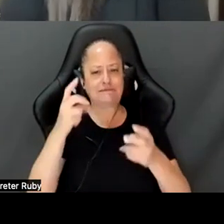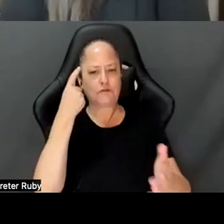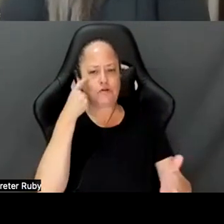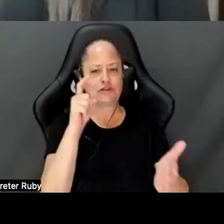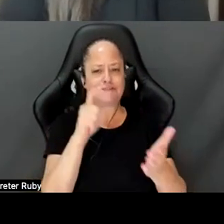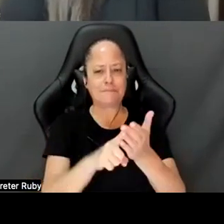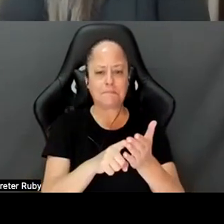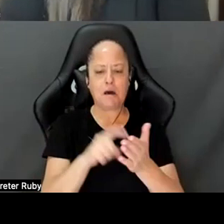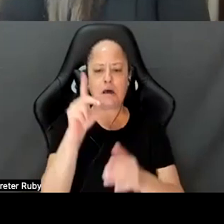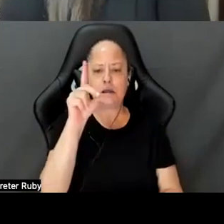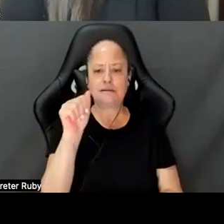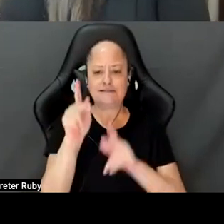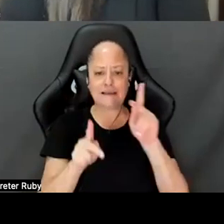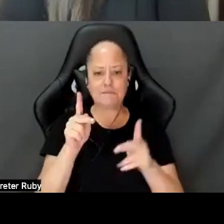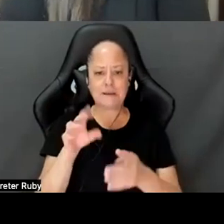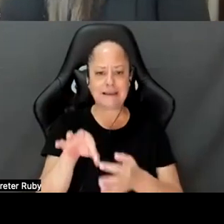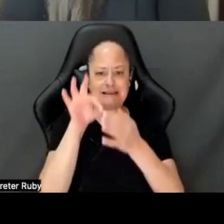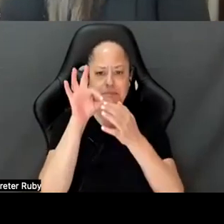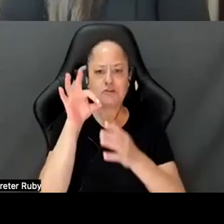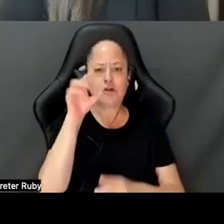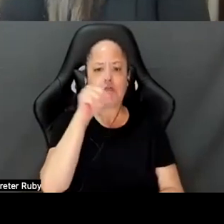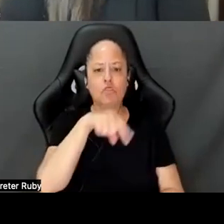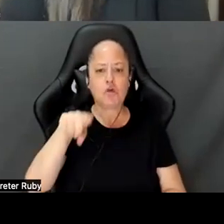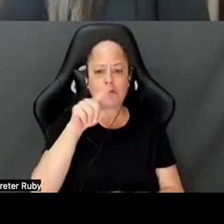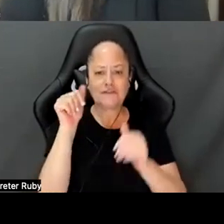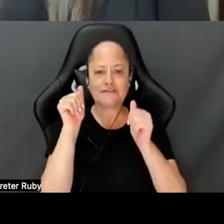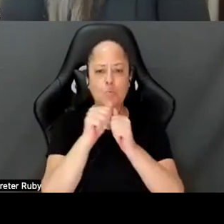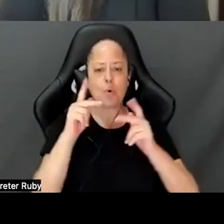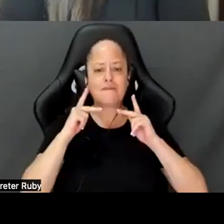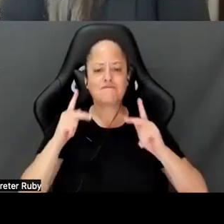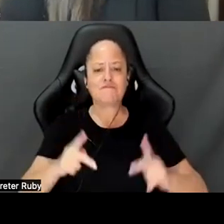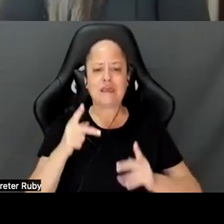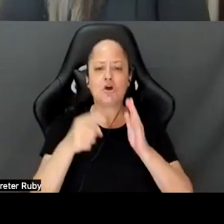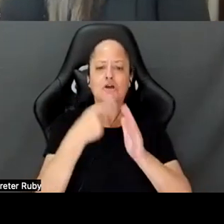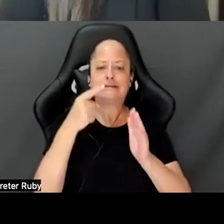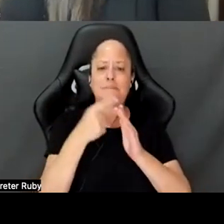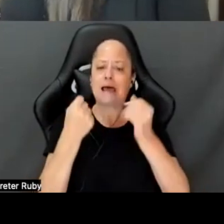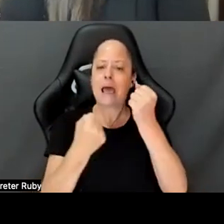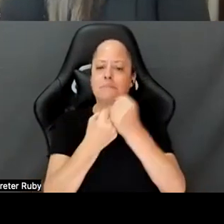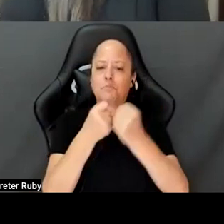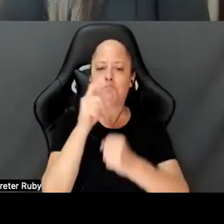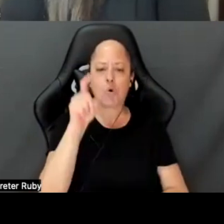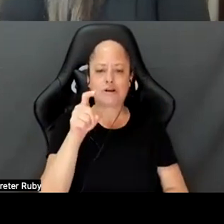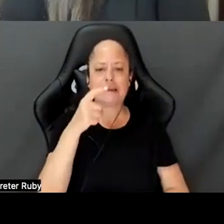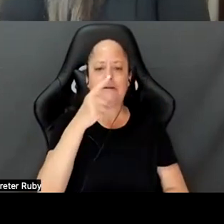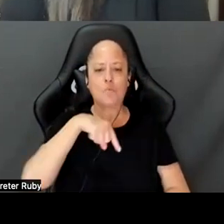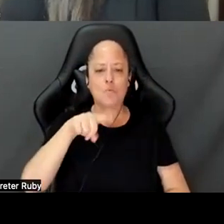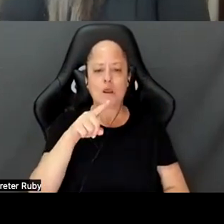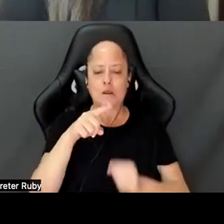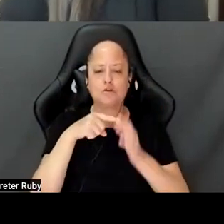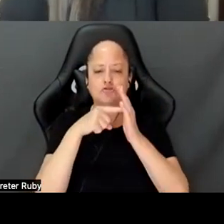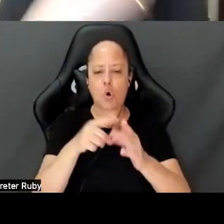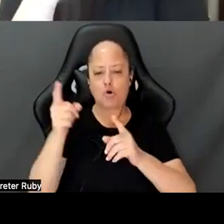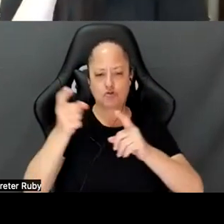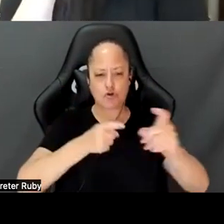because as disabled people, especially I would say those of us with physical or some type of support needs, we have been subjected to control